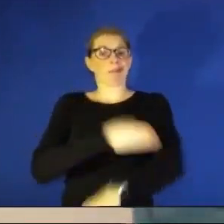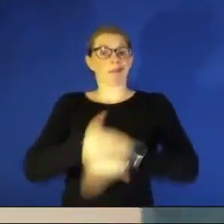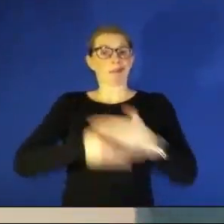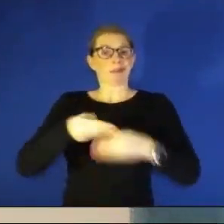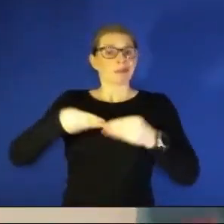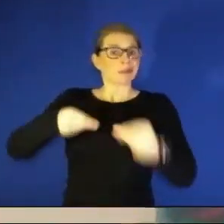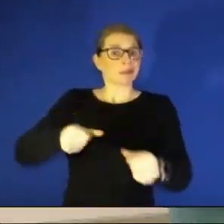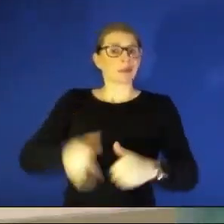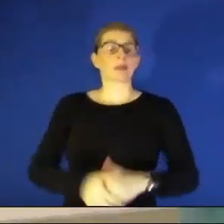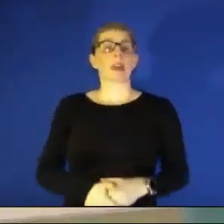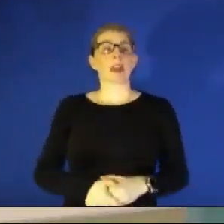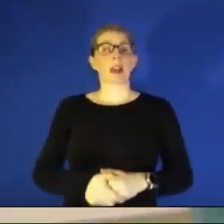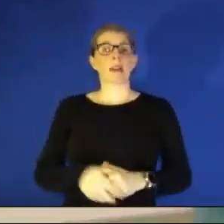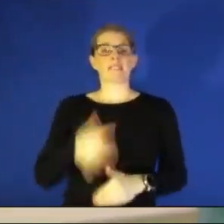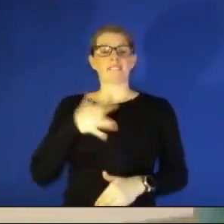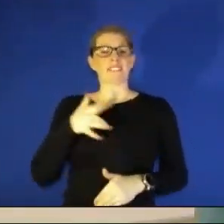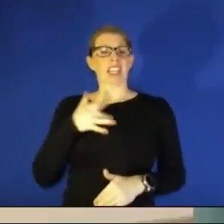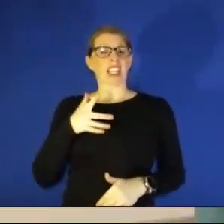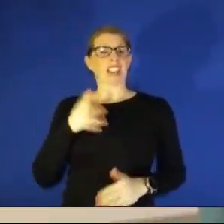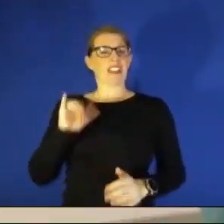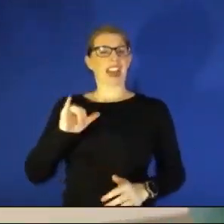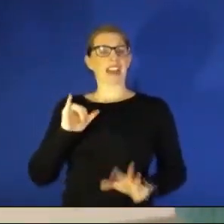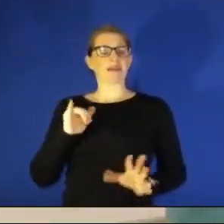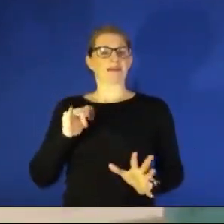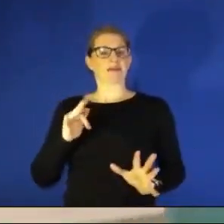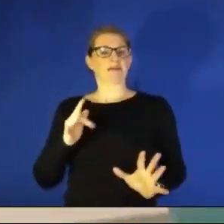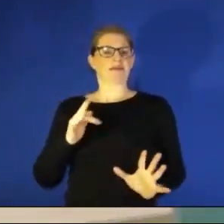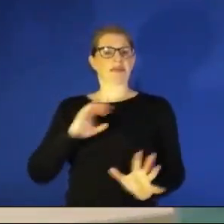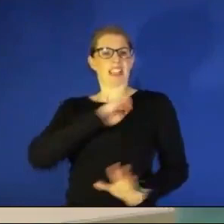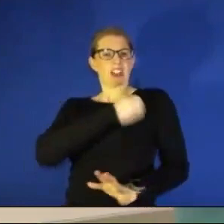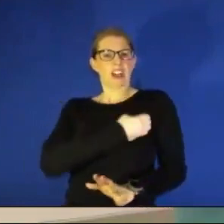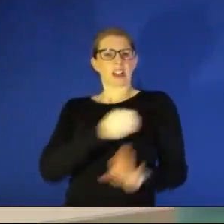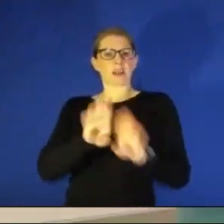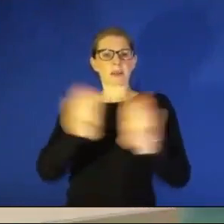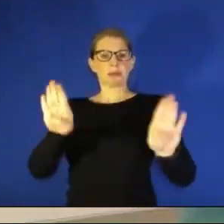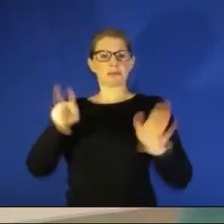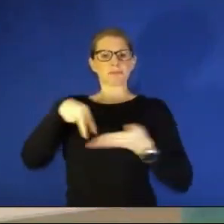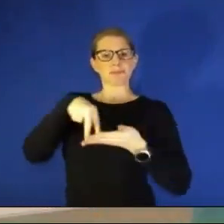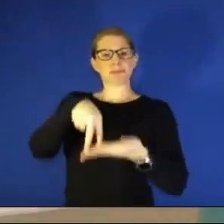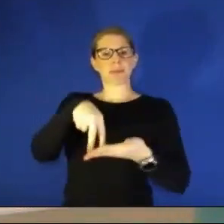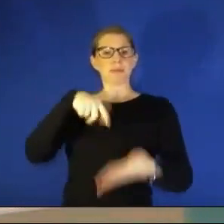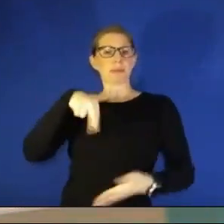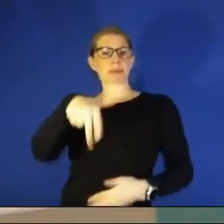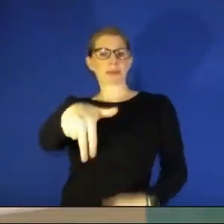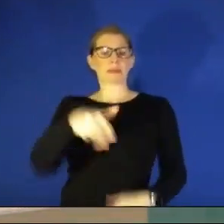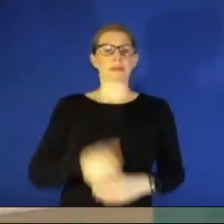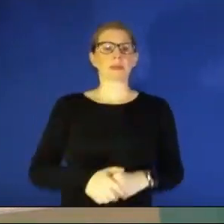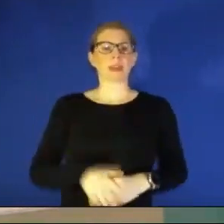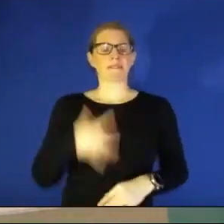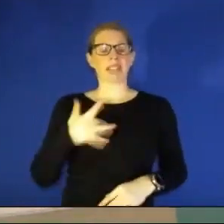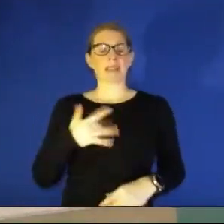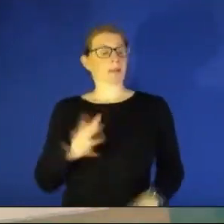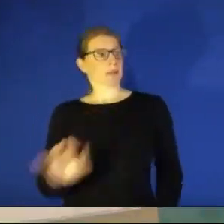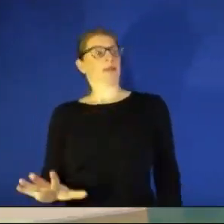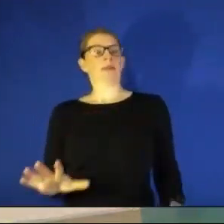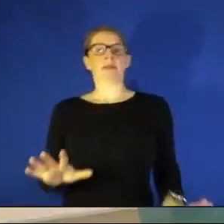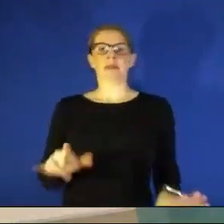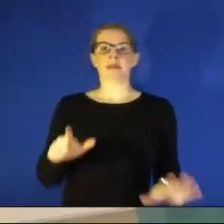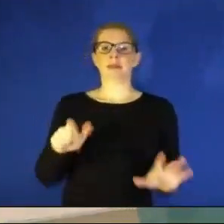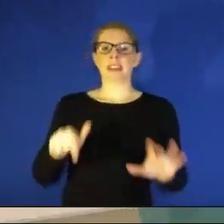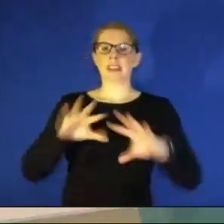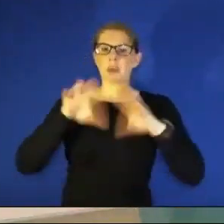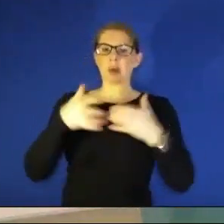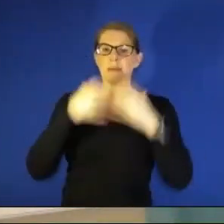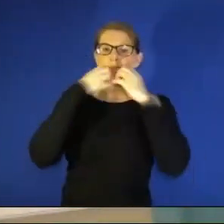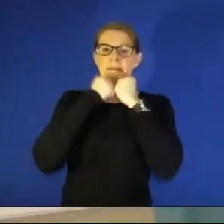can feel that vibe when we walk. The minute the elevator doors open, we walked onto this floor, you can just feel that this is a group that cares about each other,